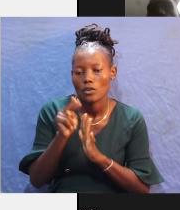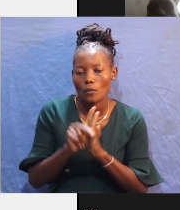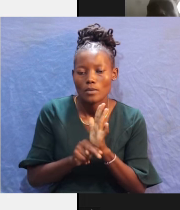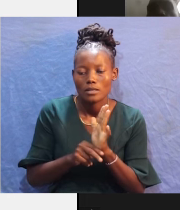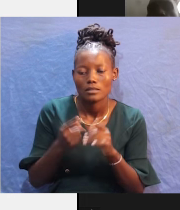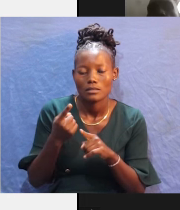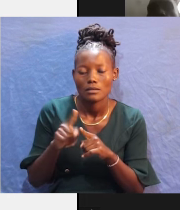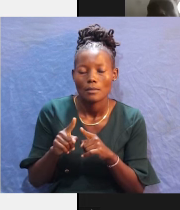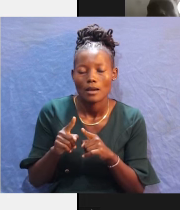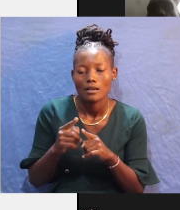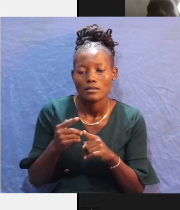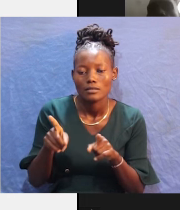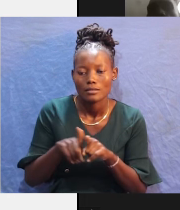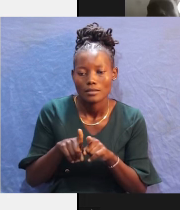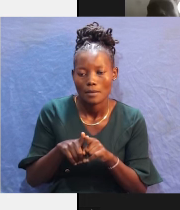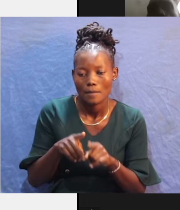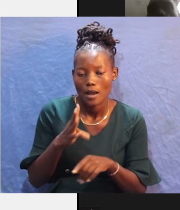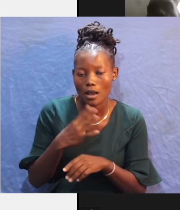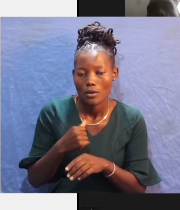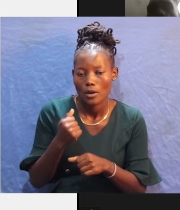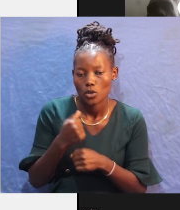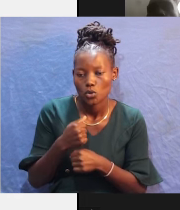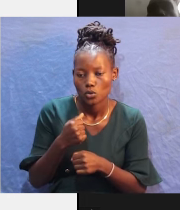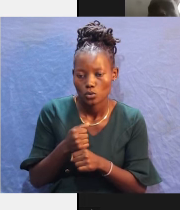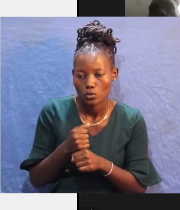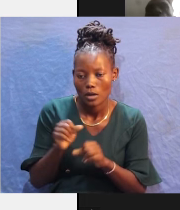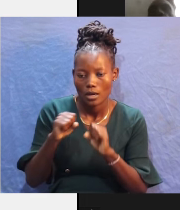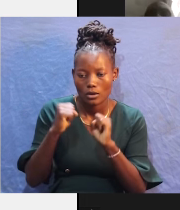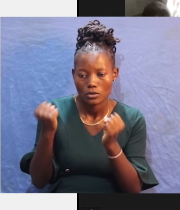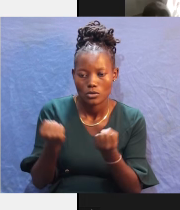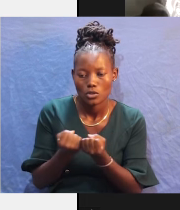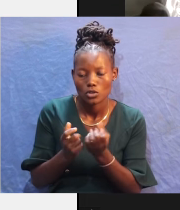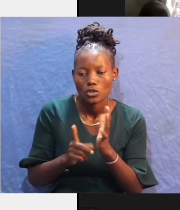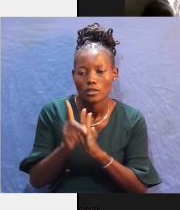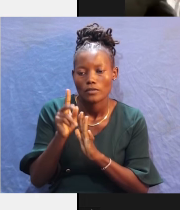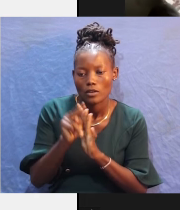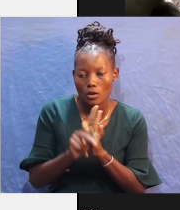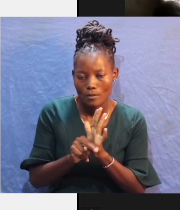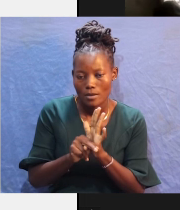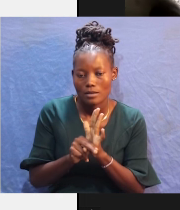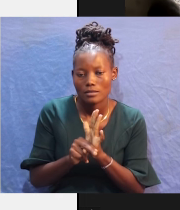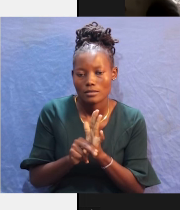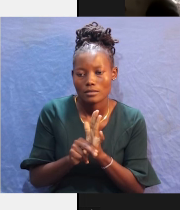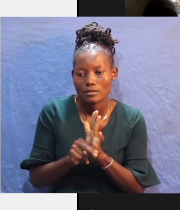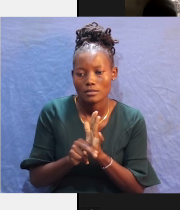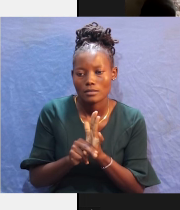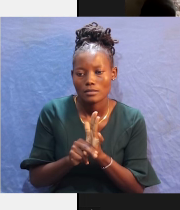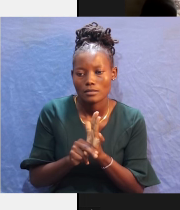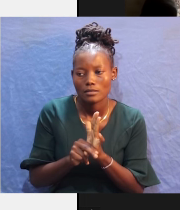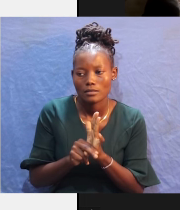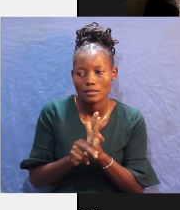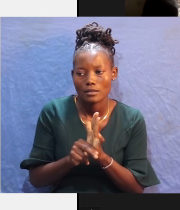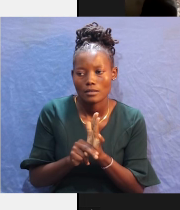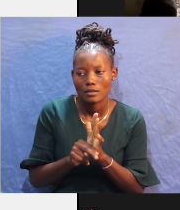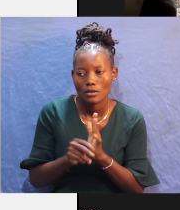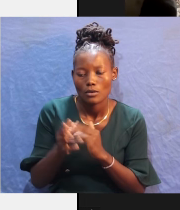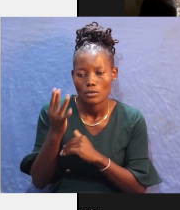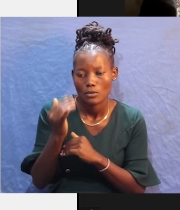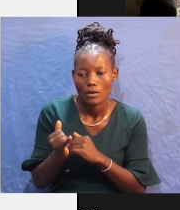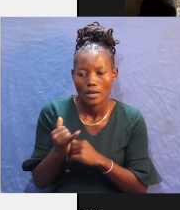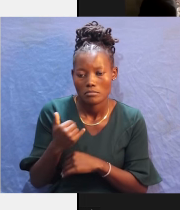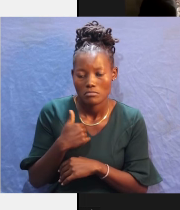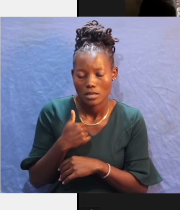about the social impact and the social changes that we will bring to the community if we work